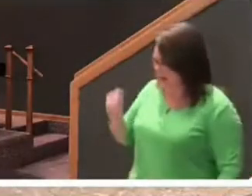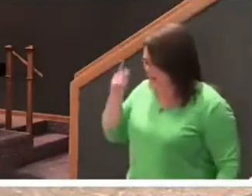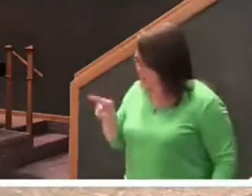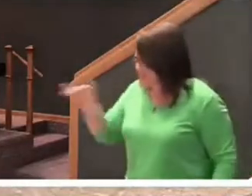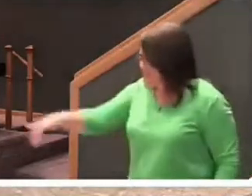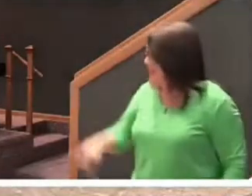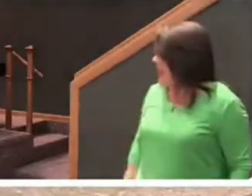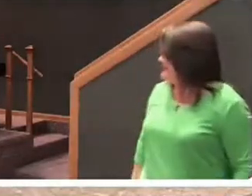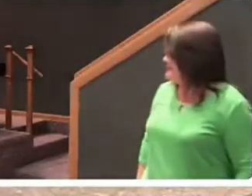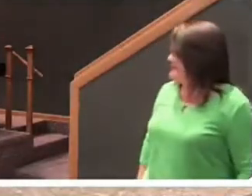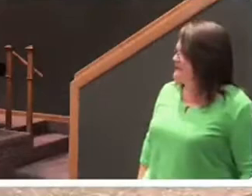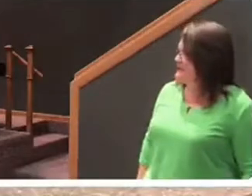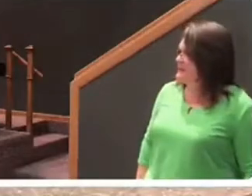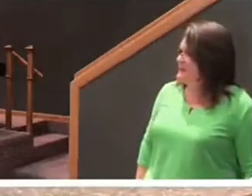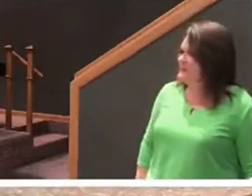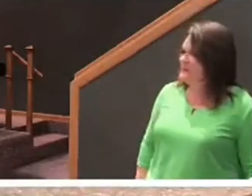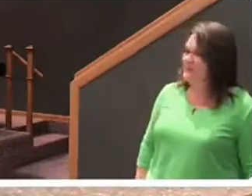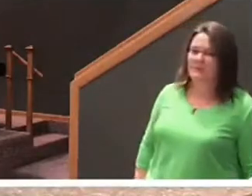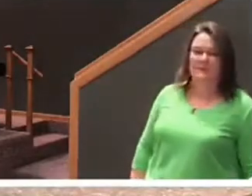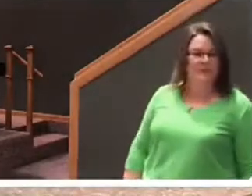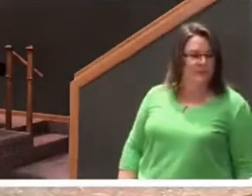see that?